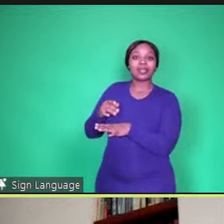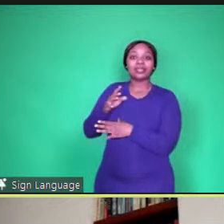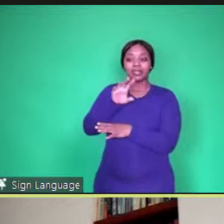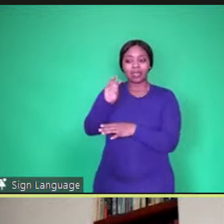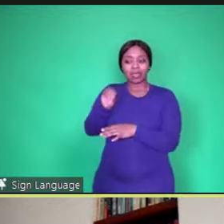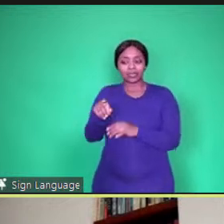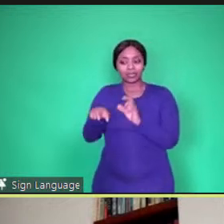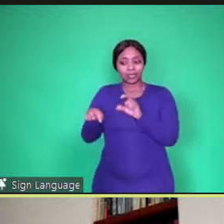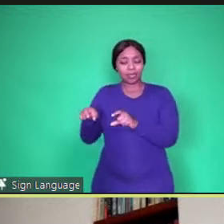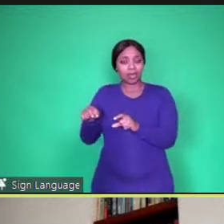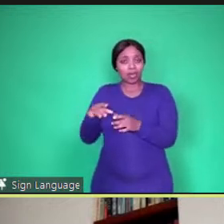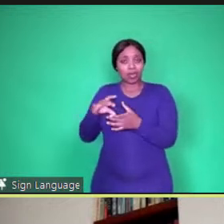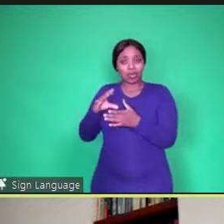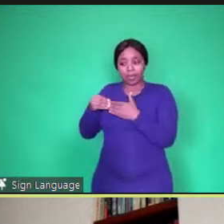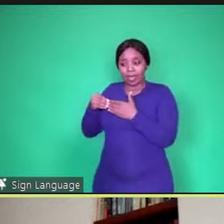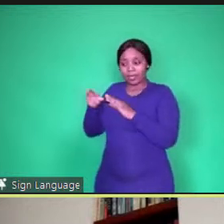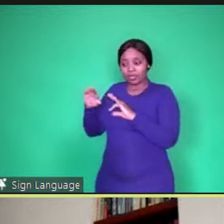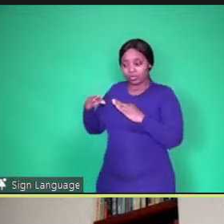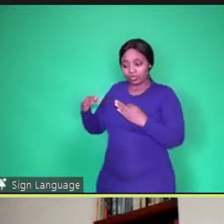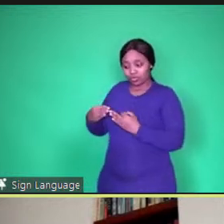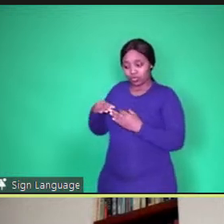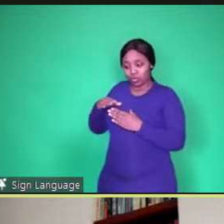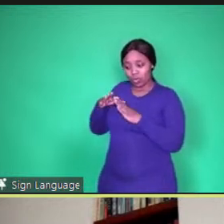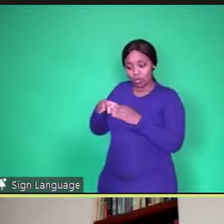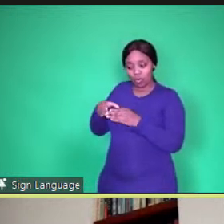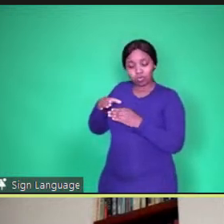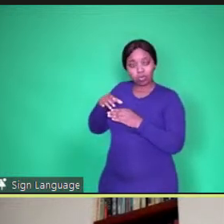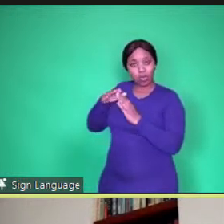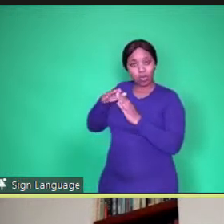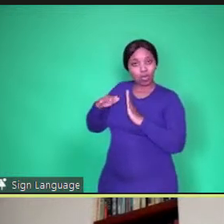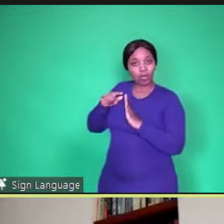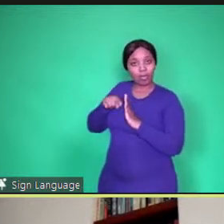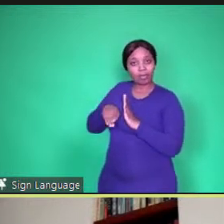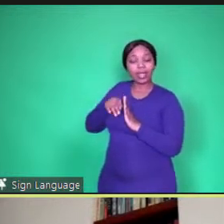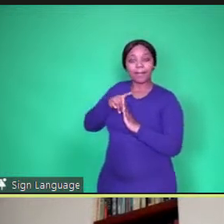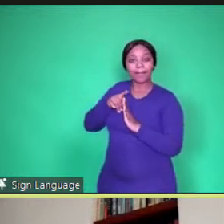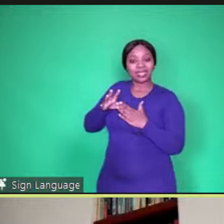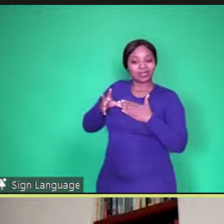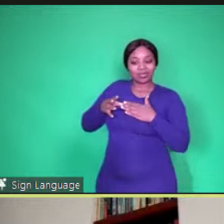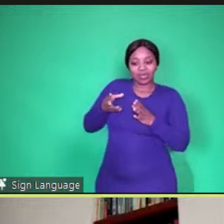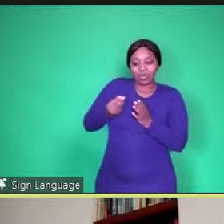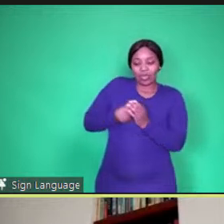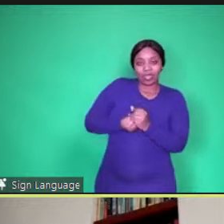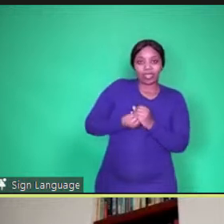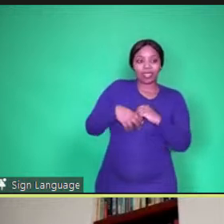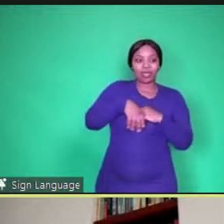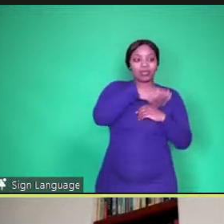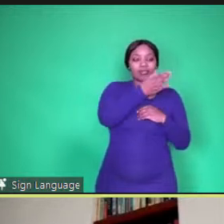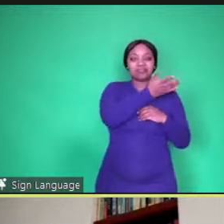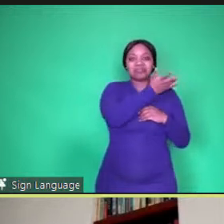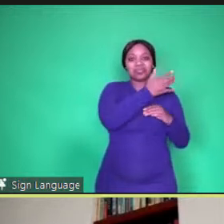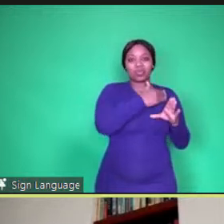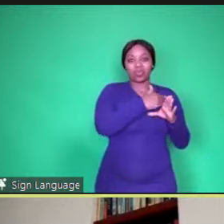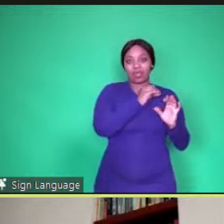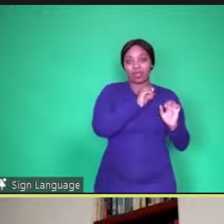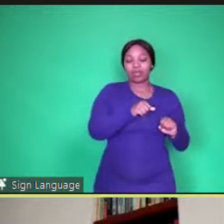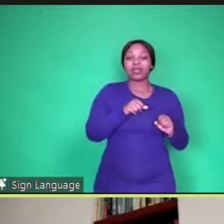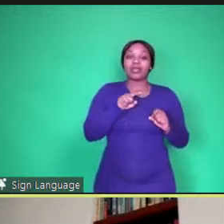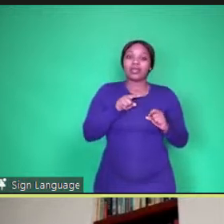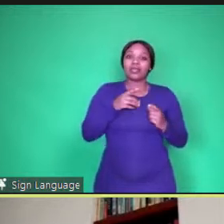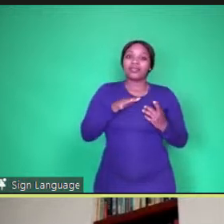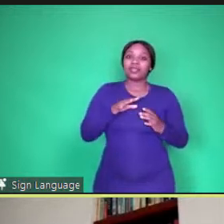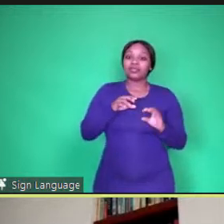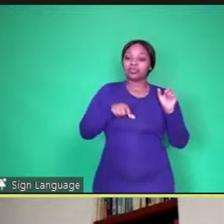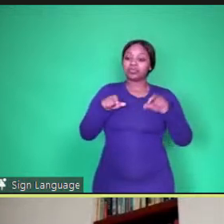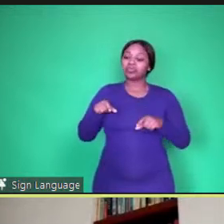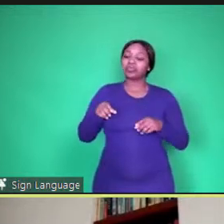who are not resident in the household for much of the year? Now, there are limitations of the NIDS CRAM data because if migrants moved, we do not